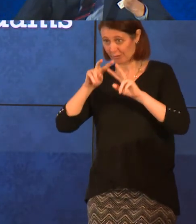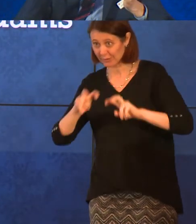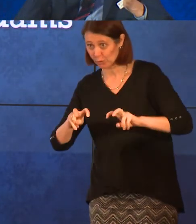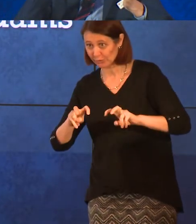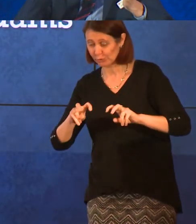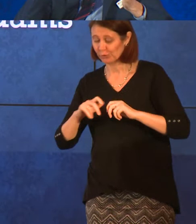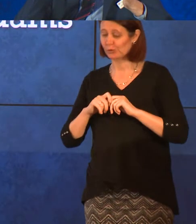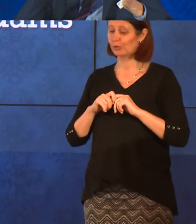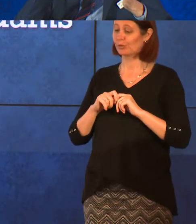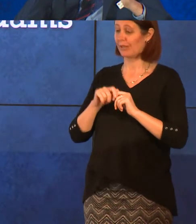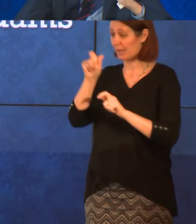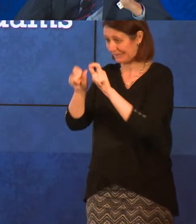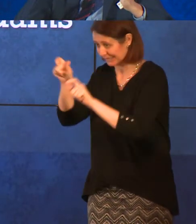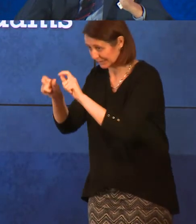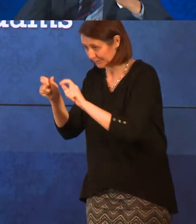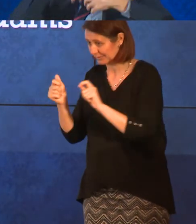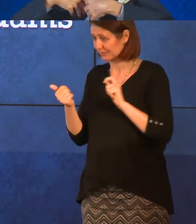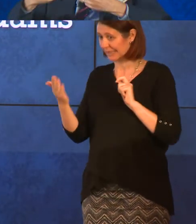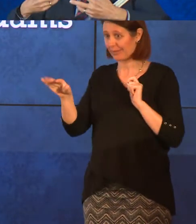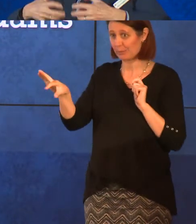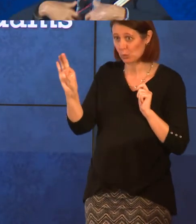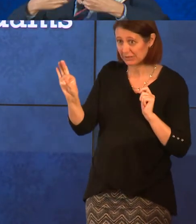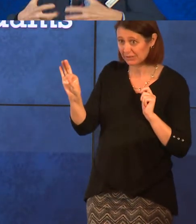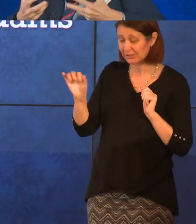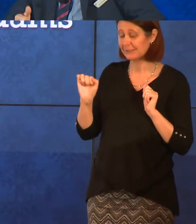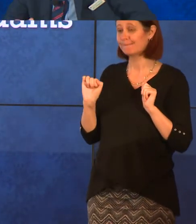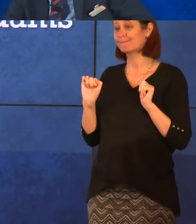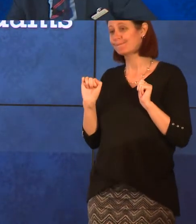also said, yes, but it's about choice. And our